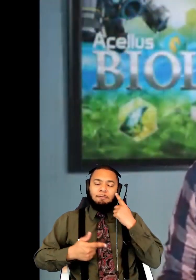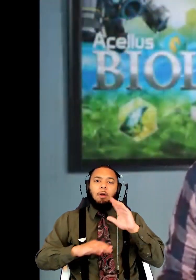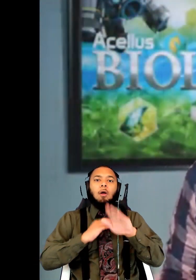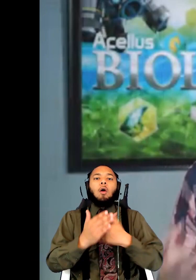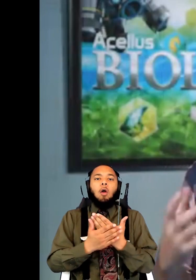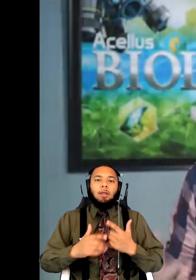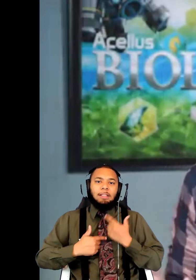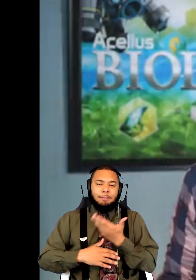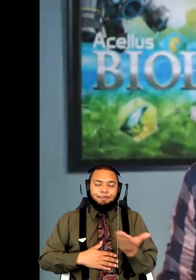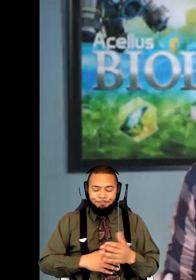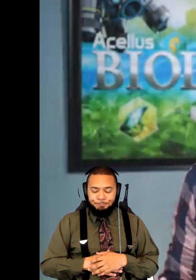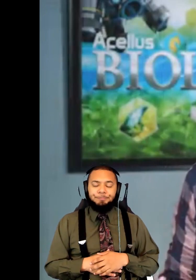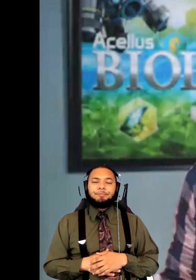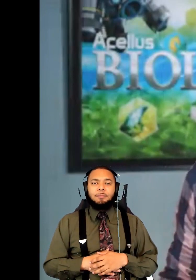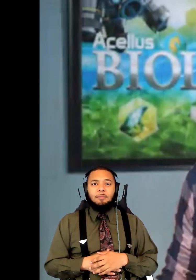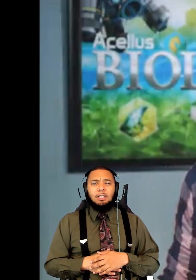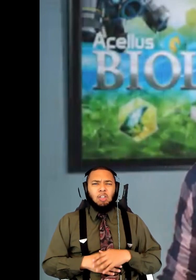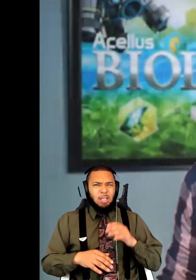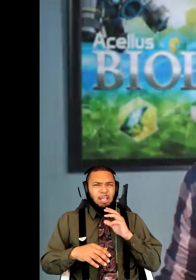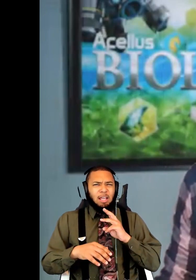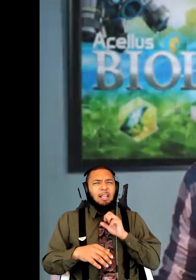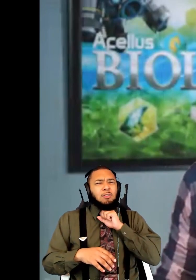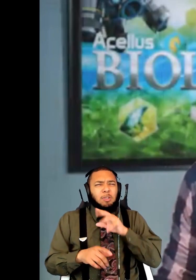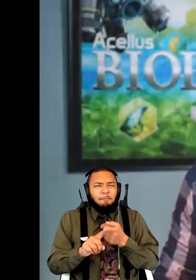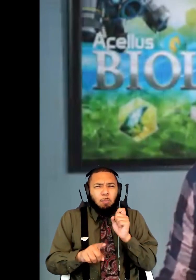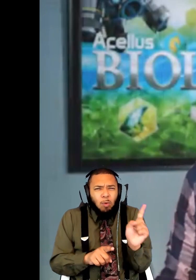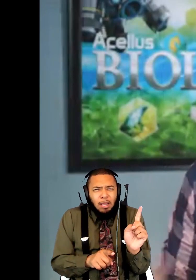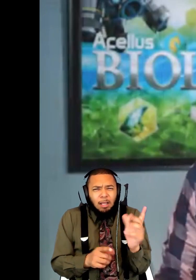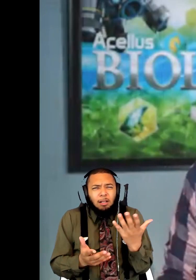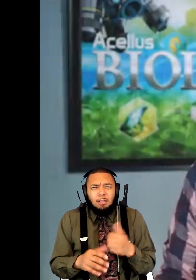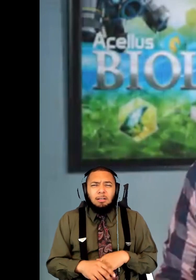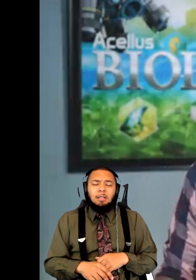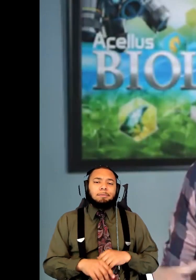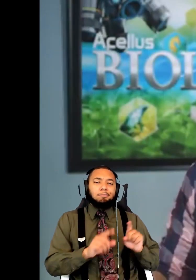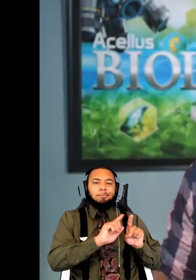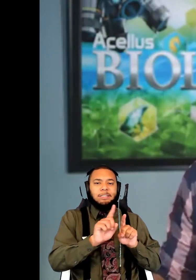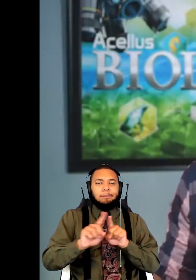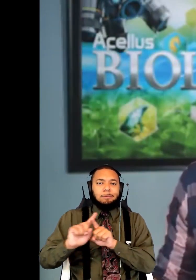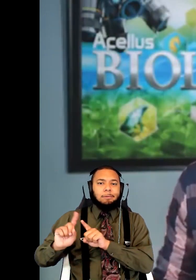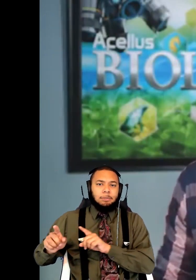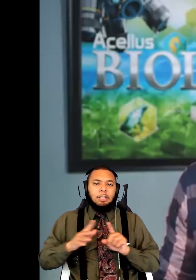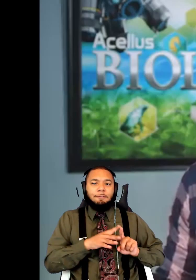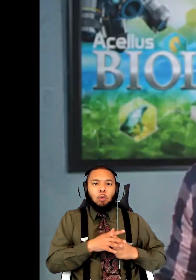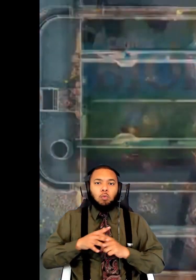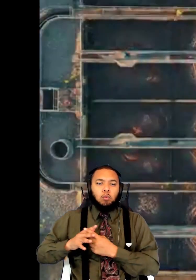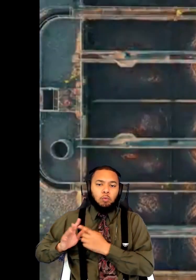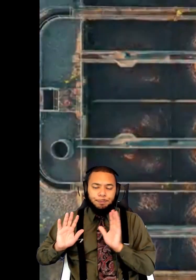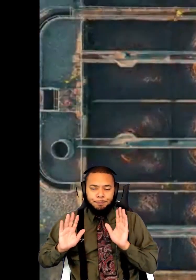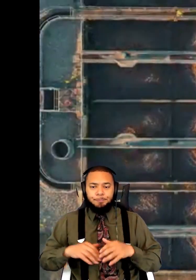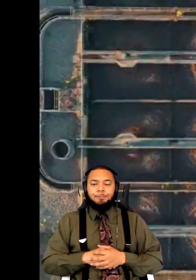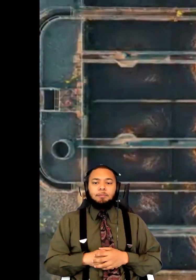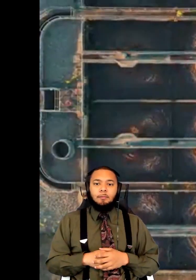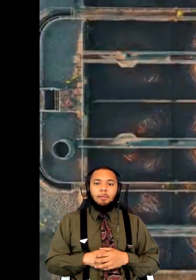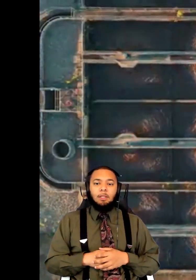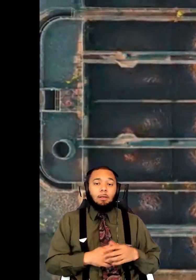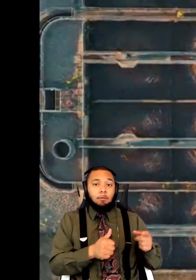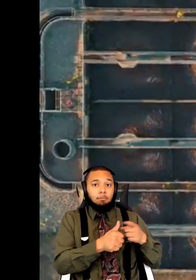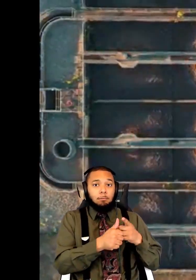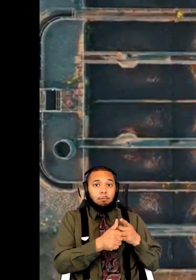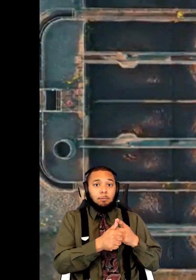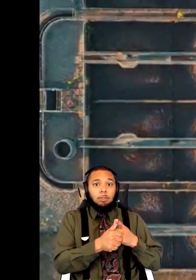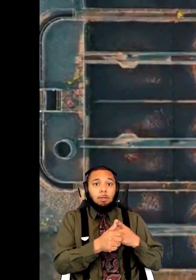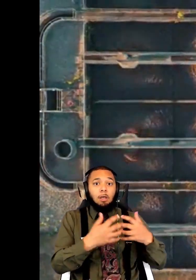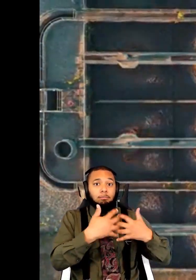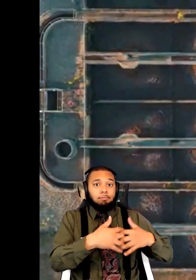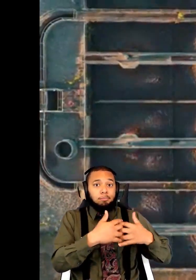water pollution come from? Several different sources and several different ways that our water can become polluted. Industrial